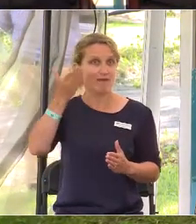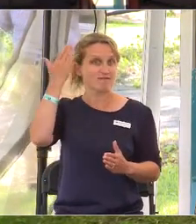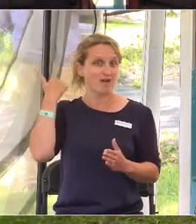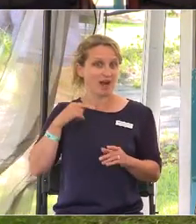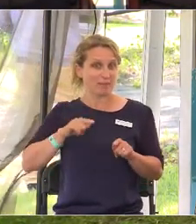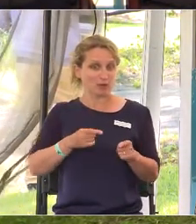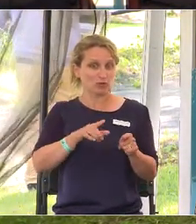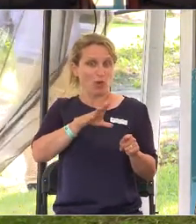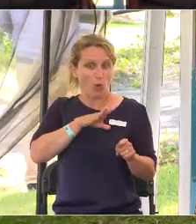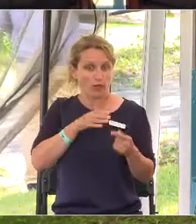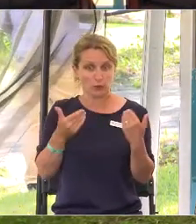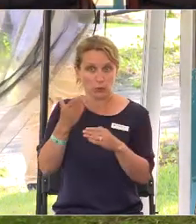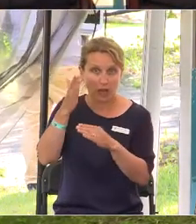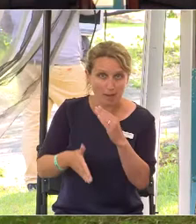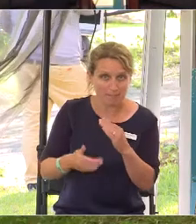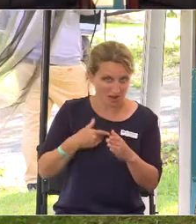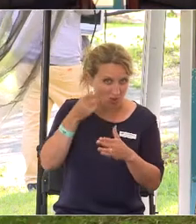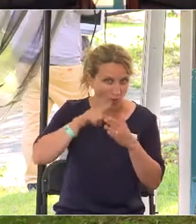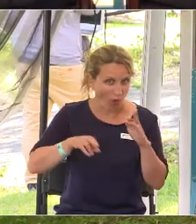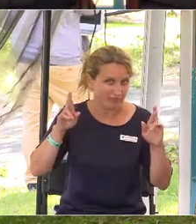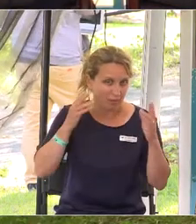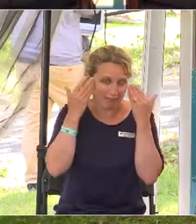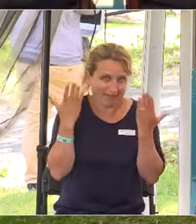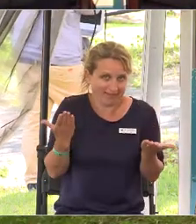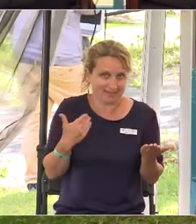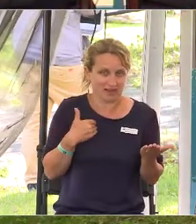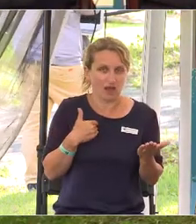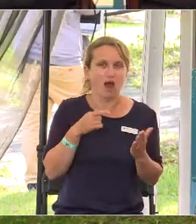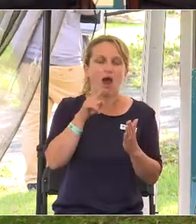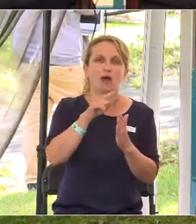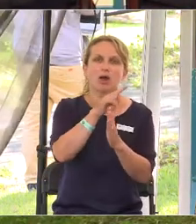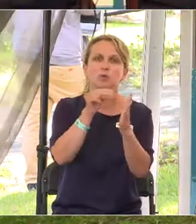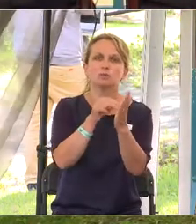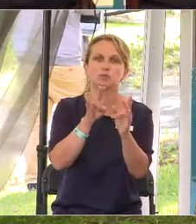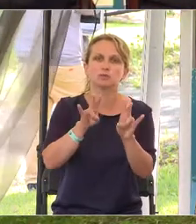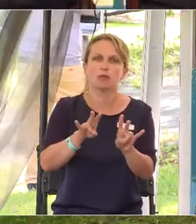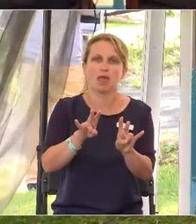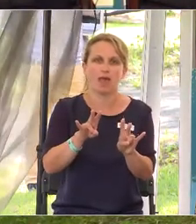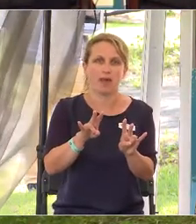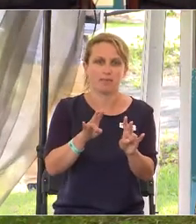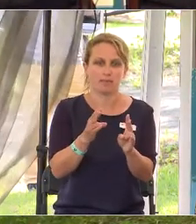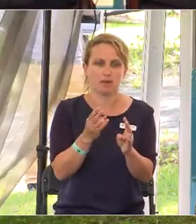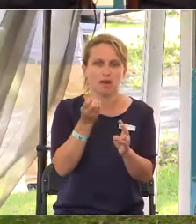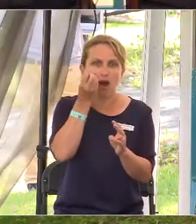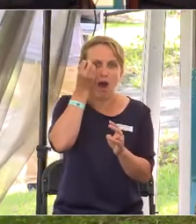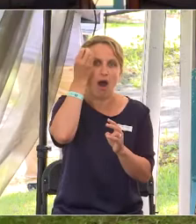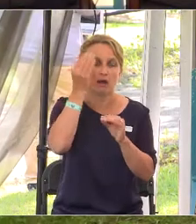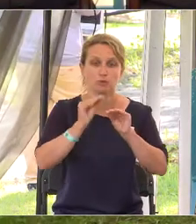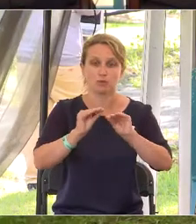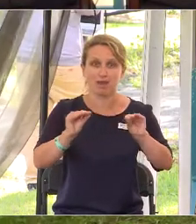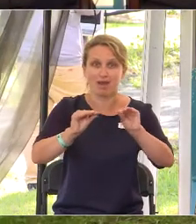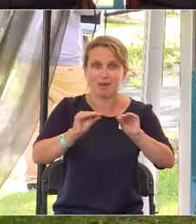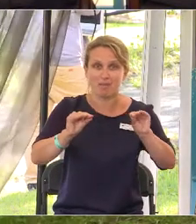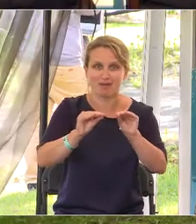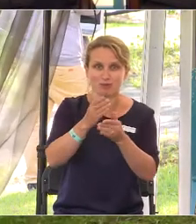awesome. We hope so, but the question, remains about the education part of this, and the youth part of